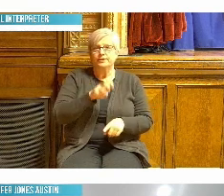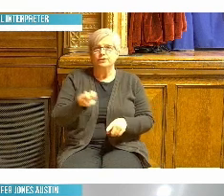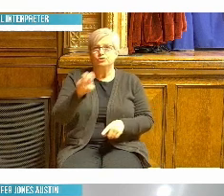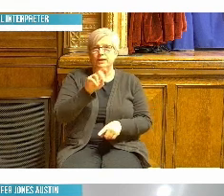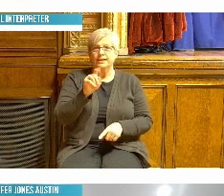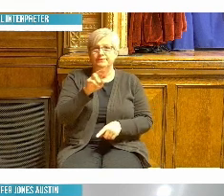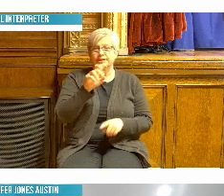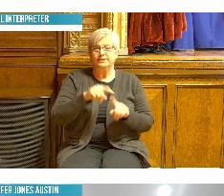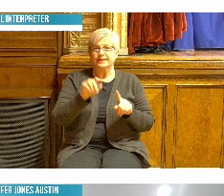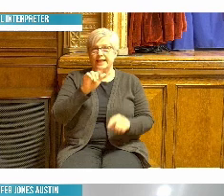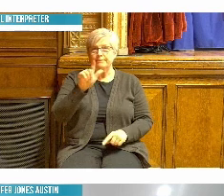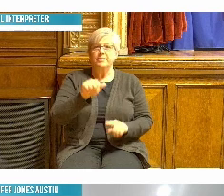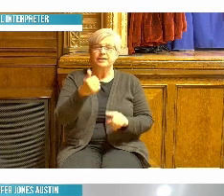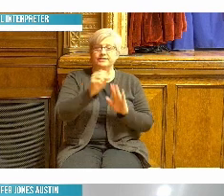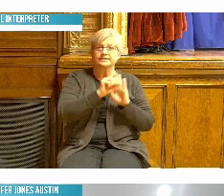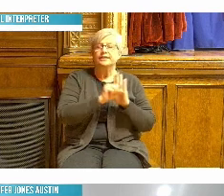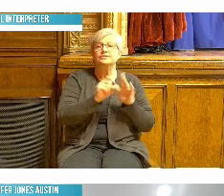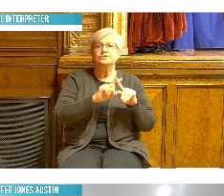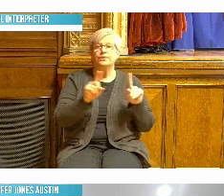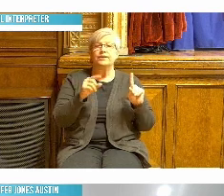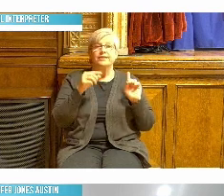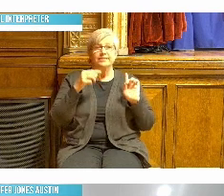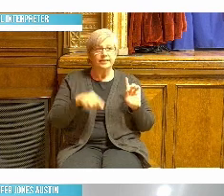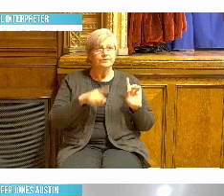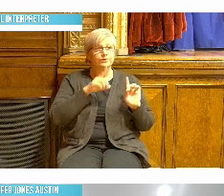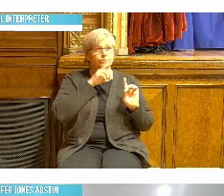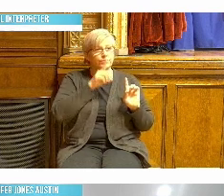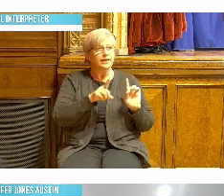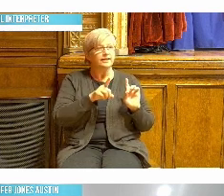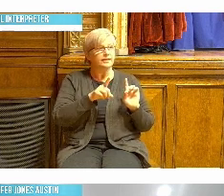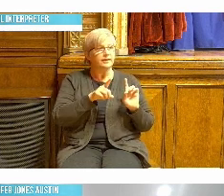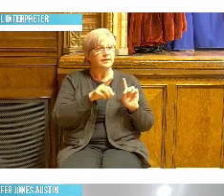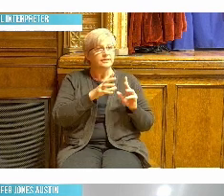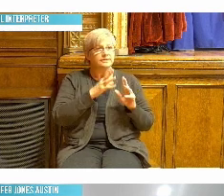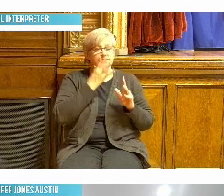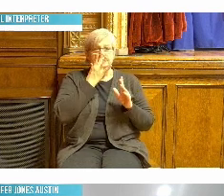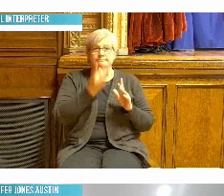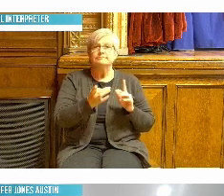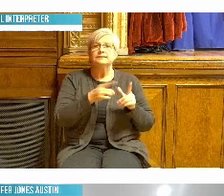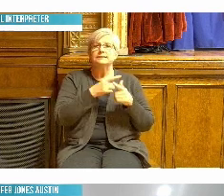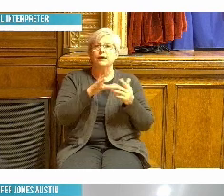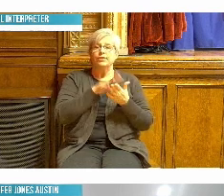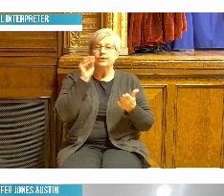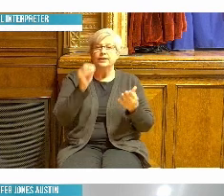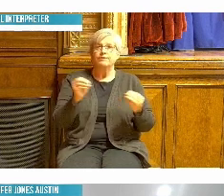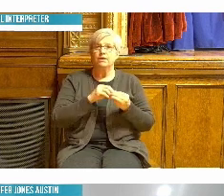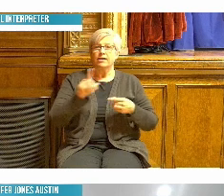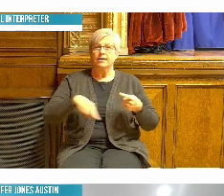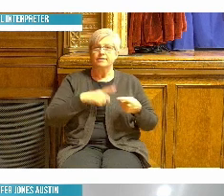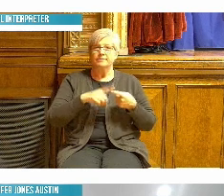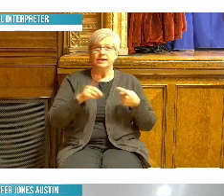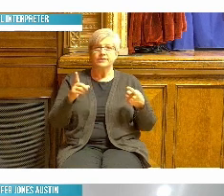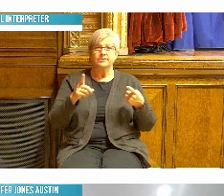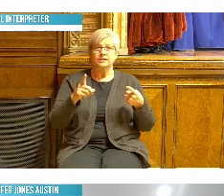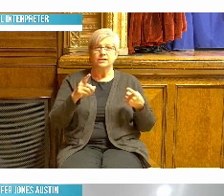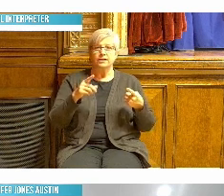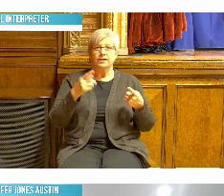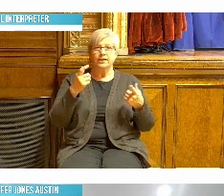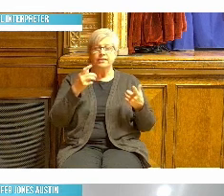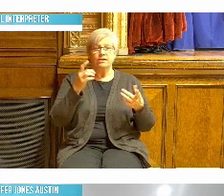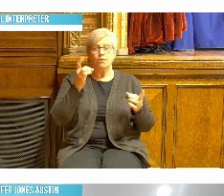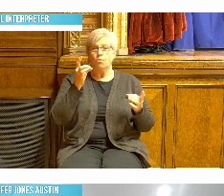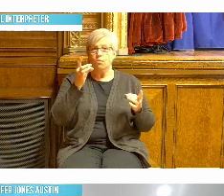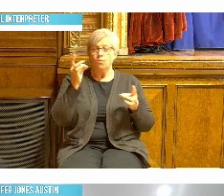Alabama and other states. So this was really rich in terms of learning more about the atrocities visited